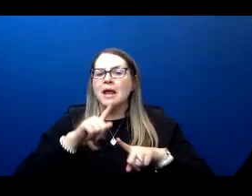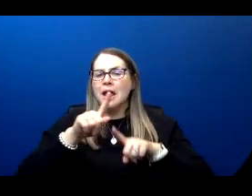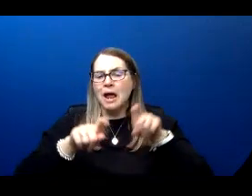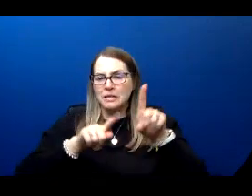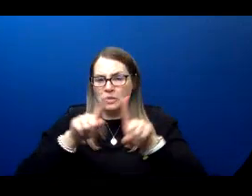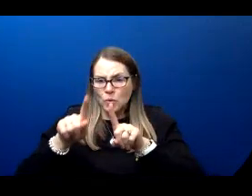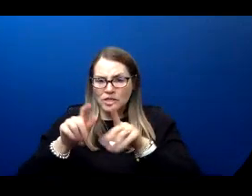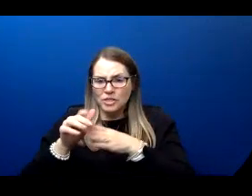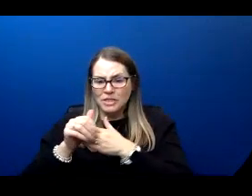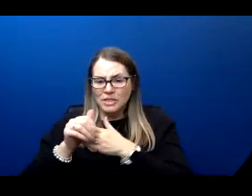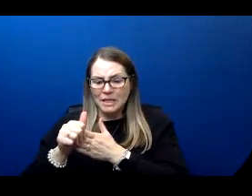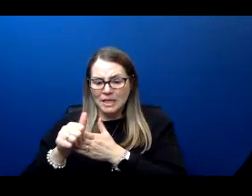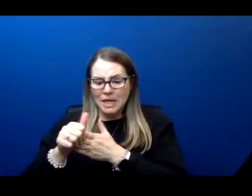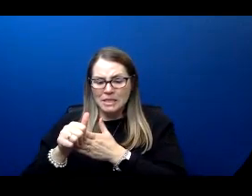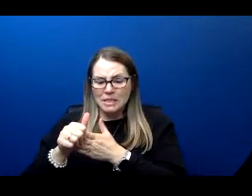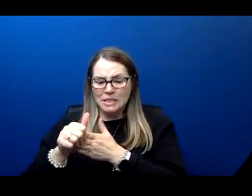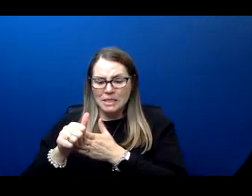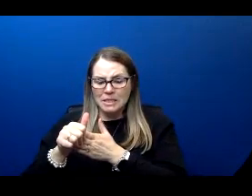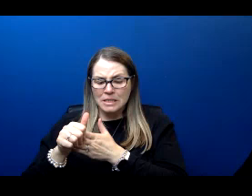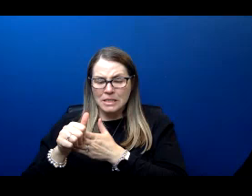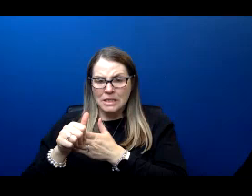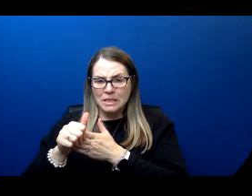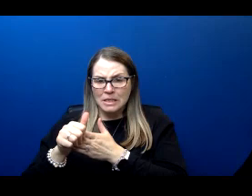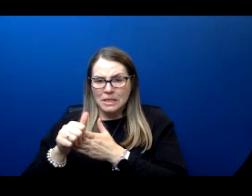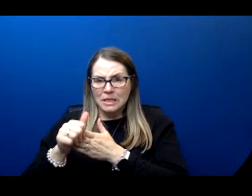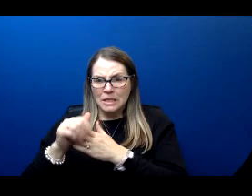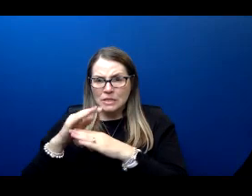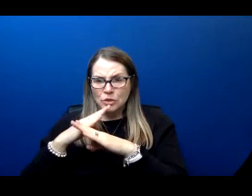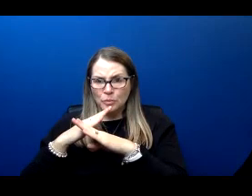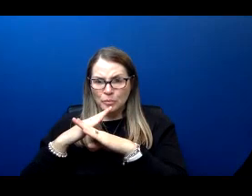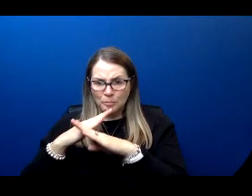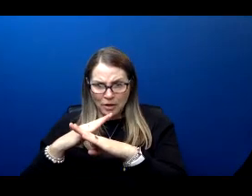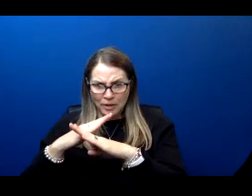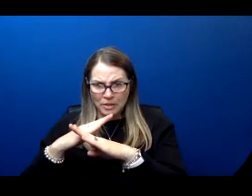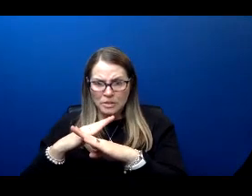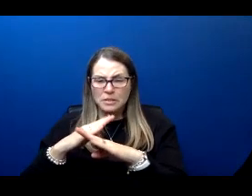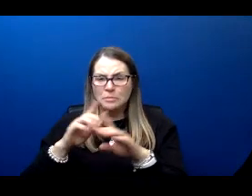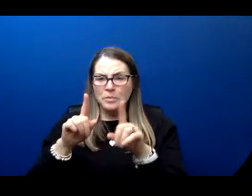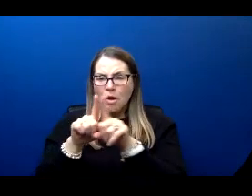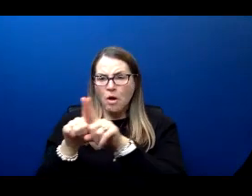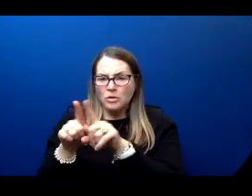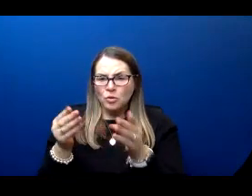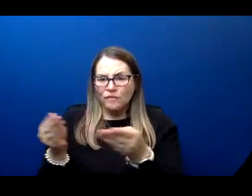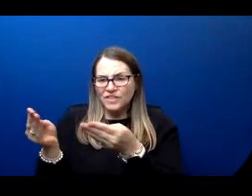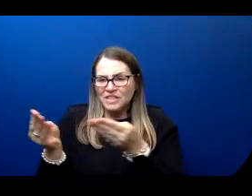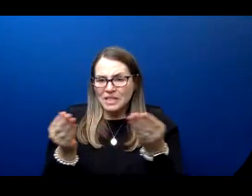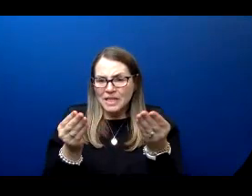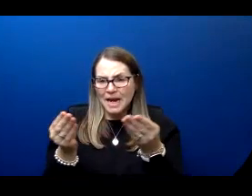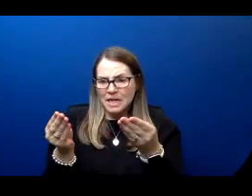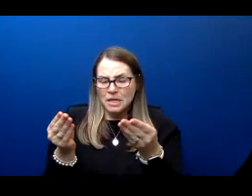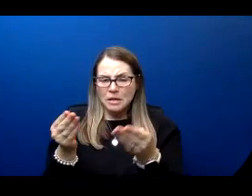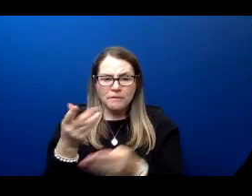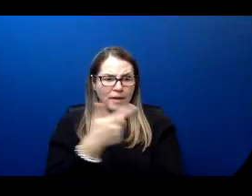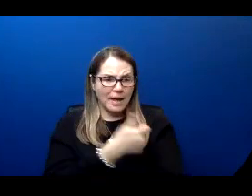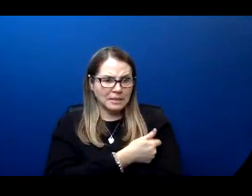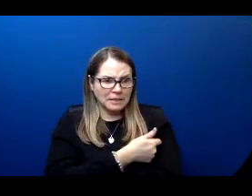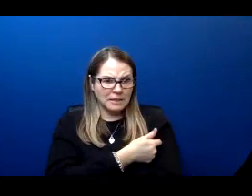could lead us to identify potential barriers to vaccinations, but also facilitators that help people get vaccinated. And